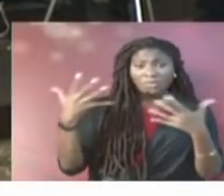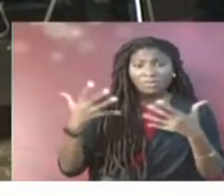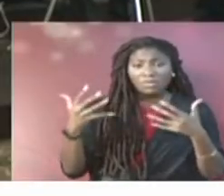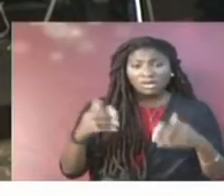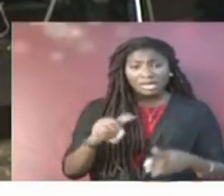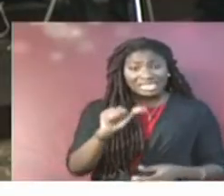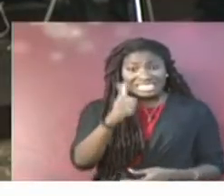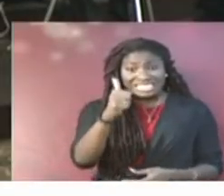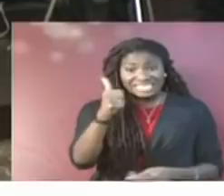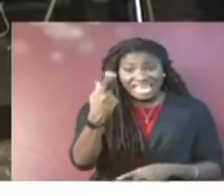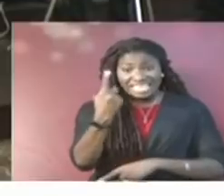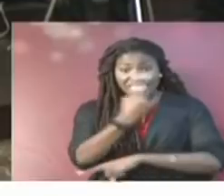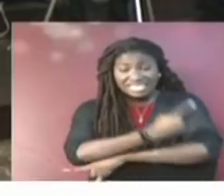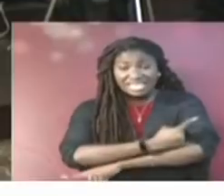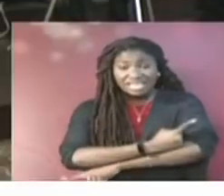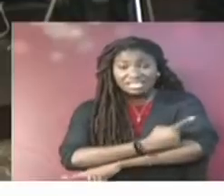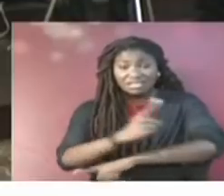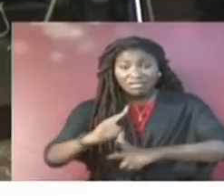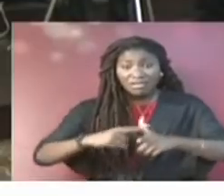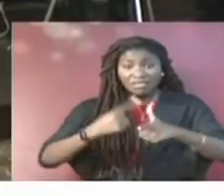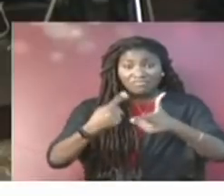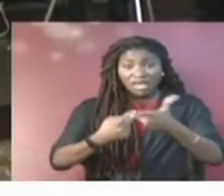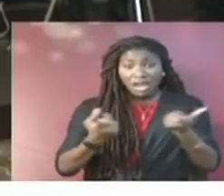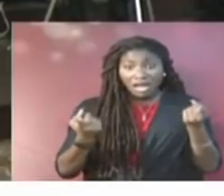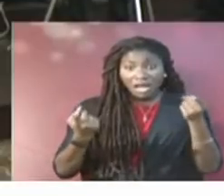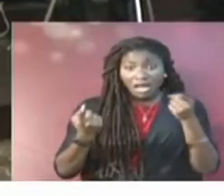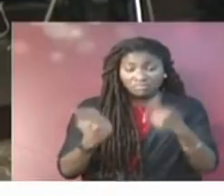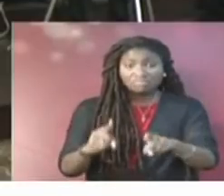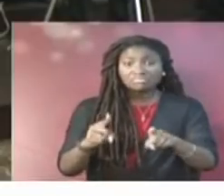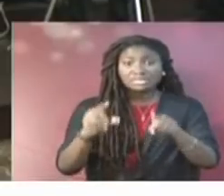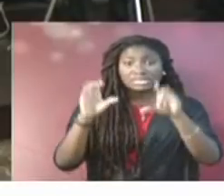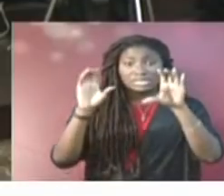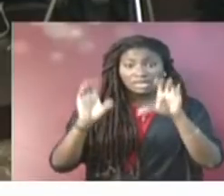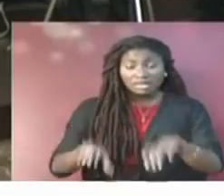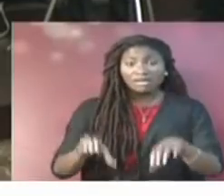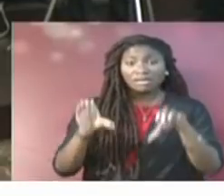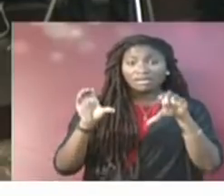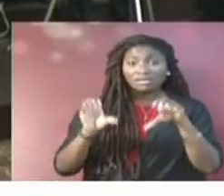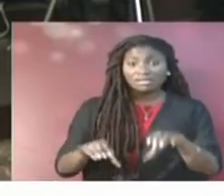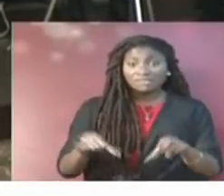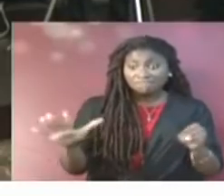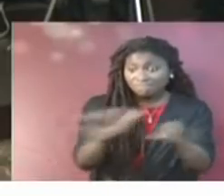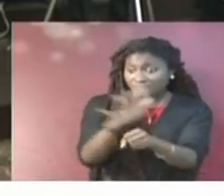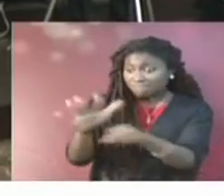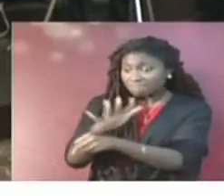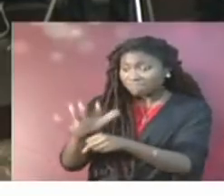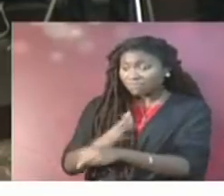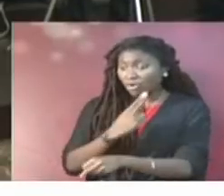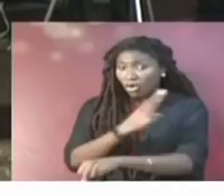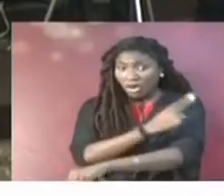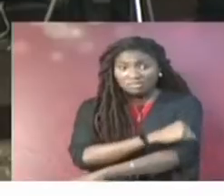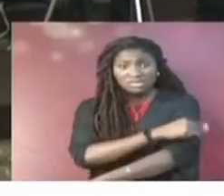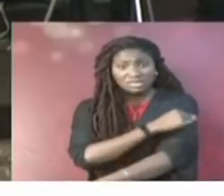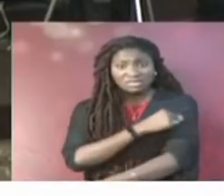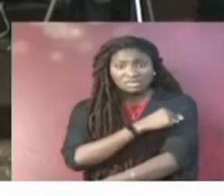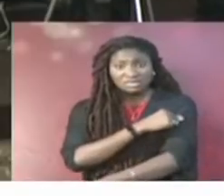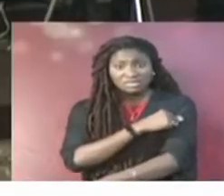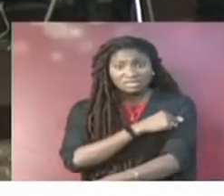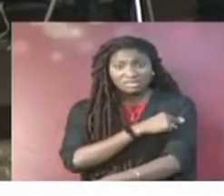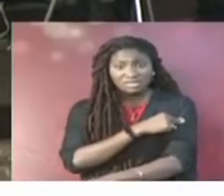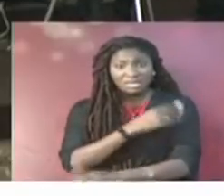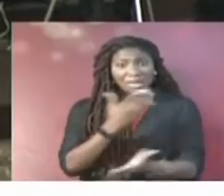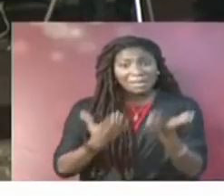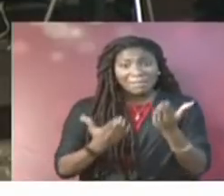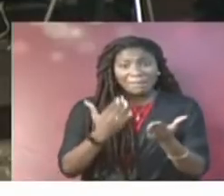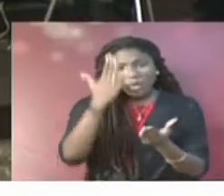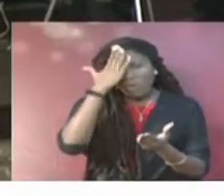days, and we could reach this crisis level. Could this not have been foreseen last